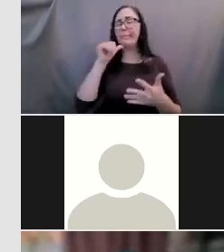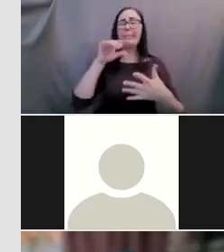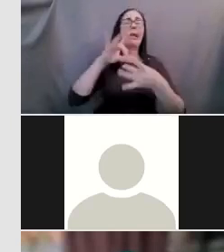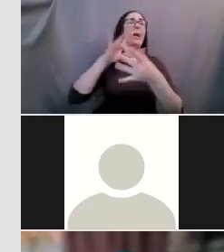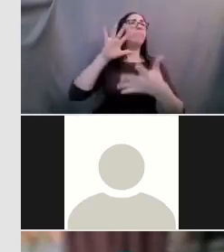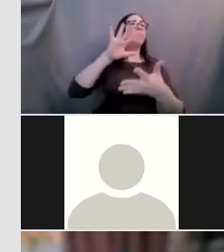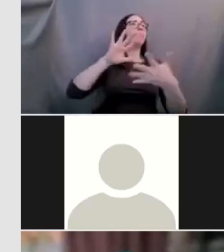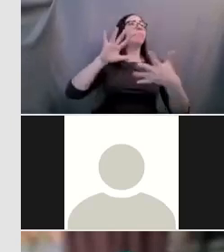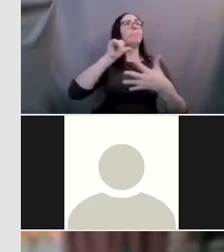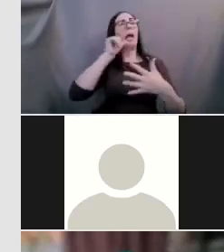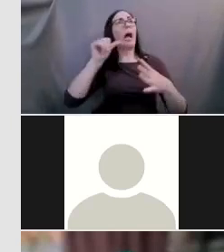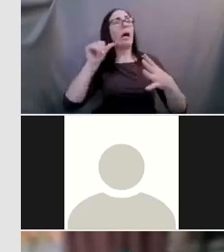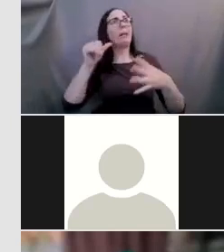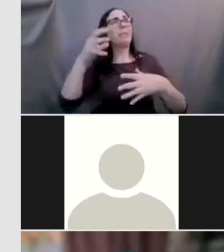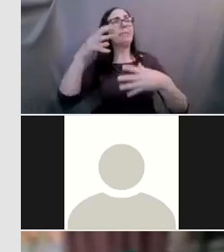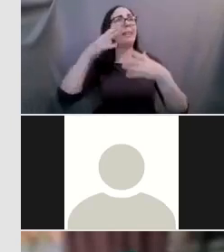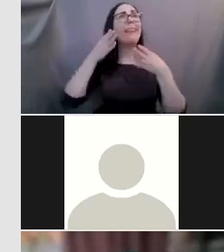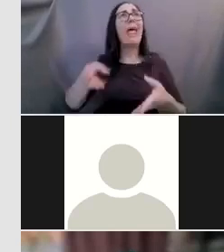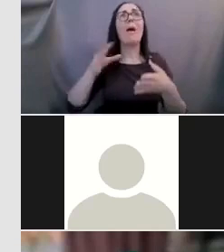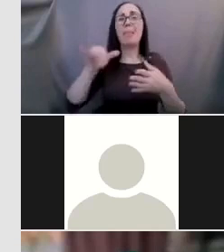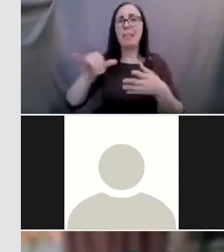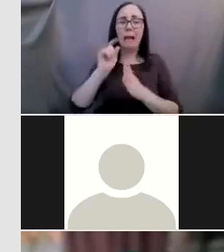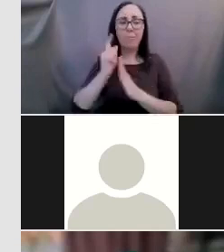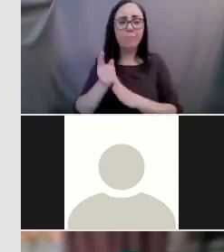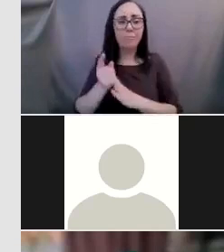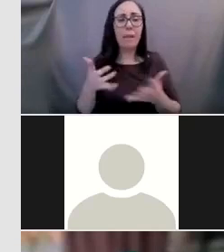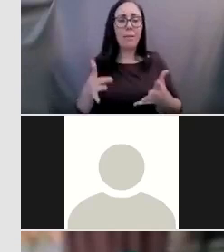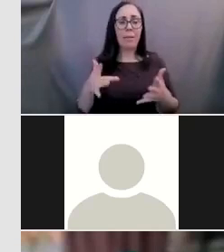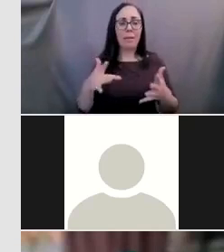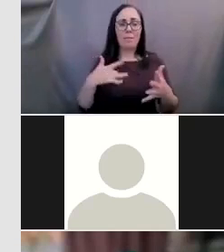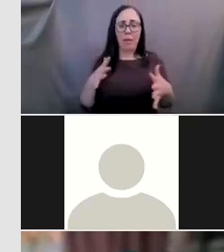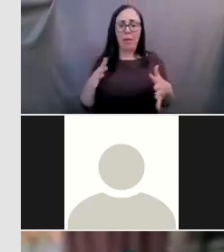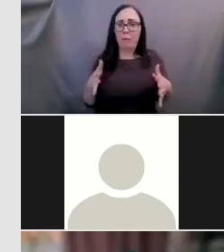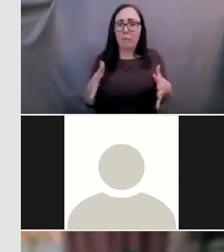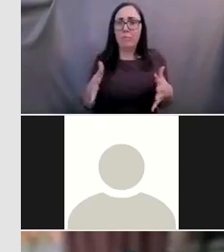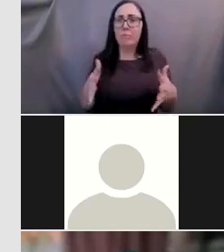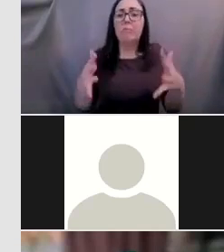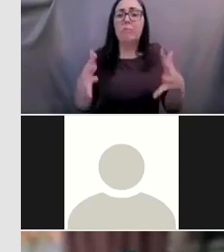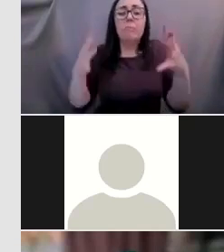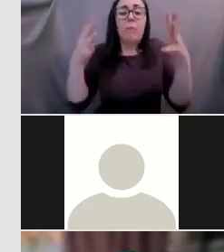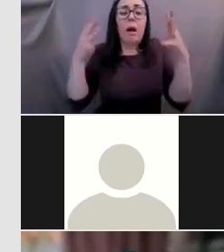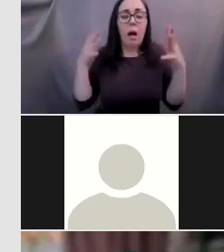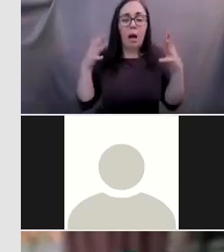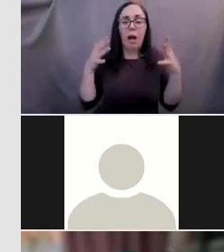trembling, weakness, or loss of memory of the event.